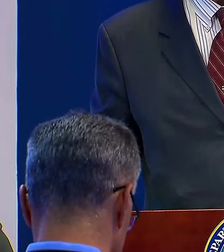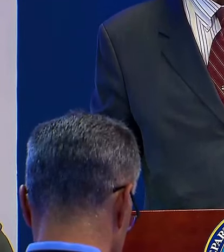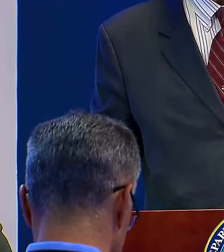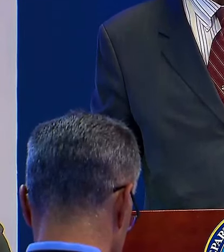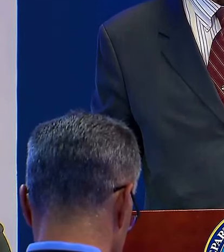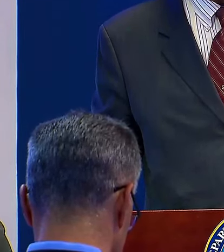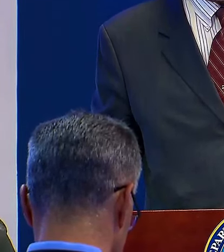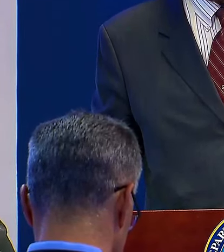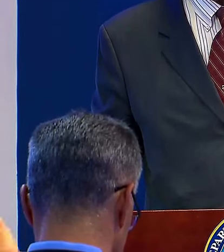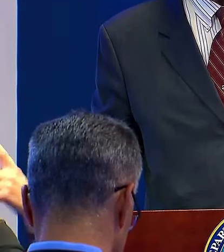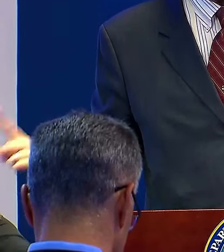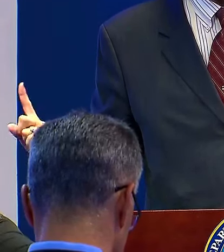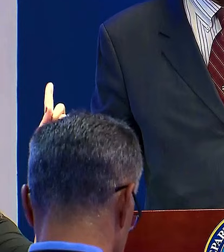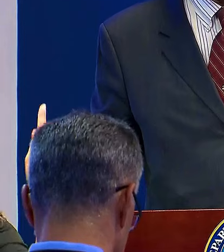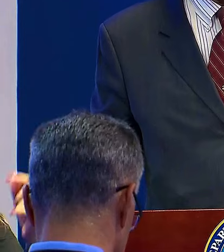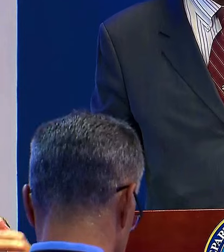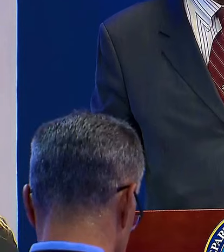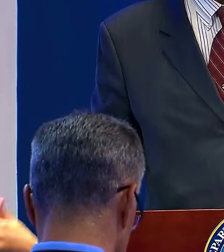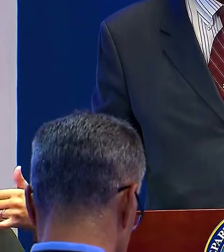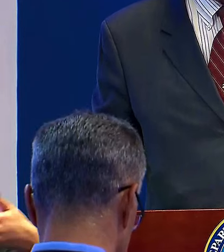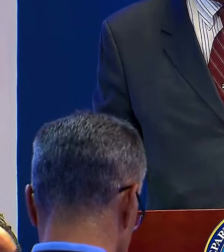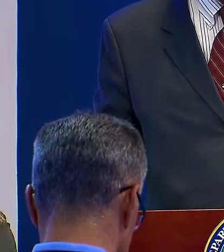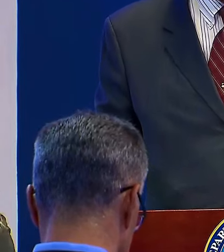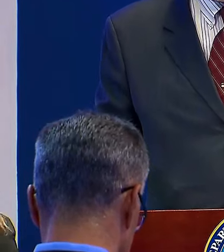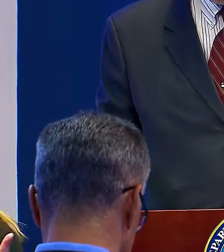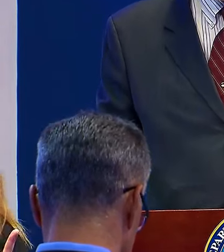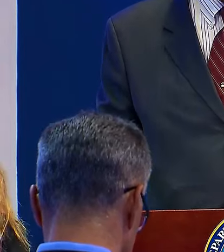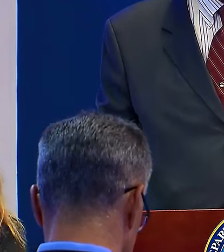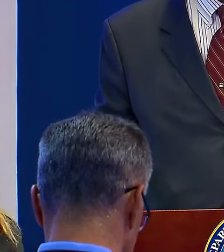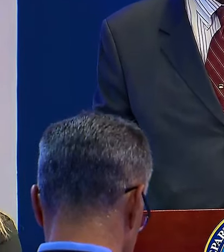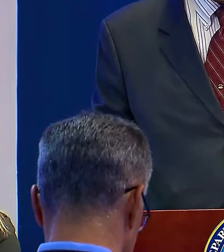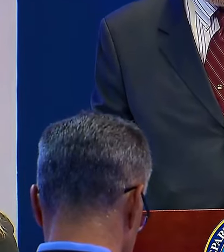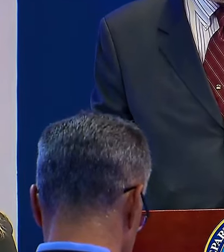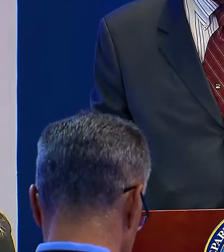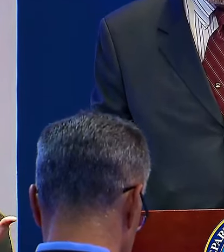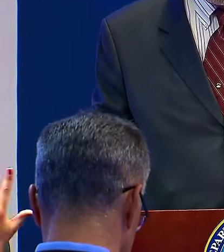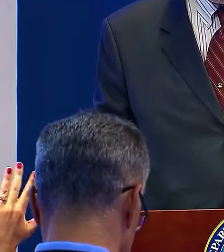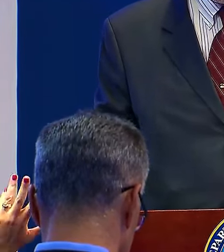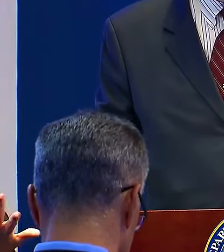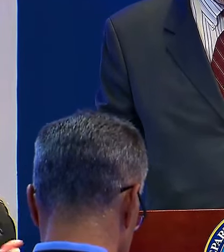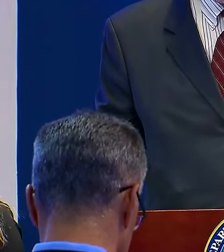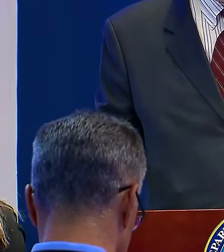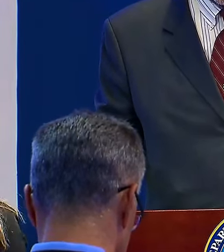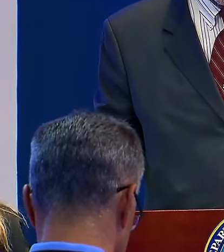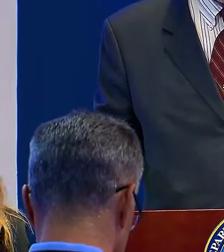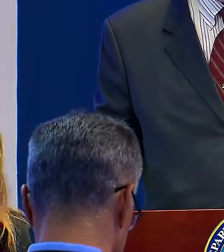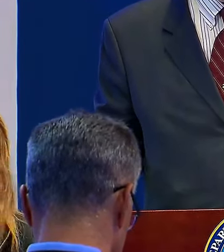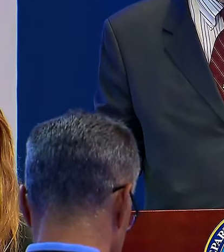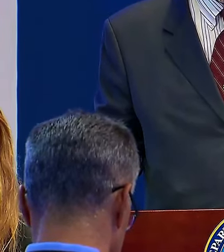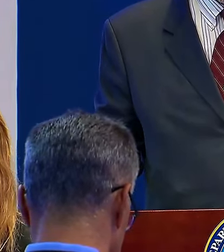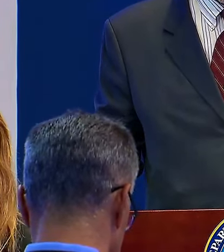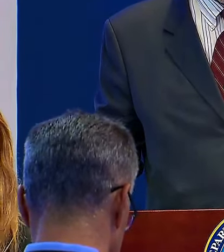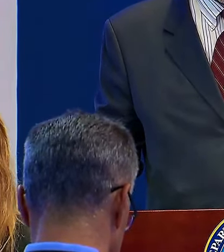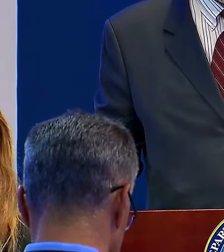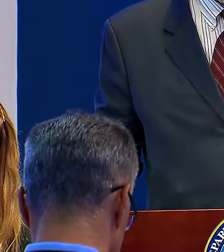of persons who have realized what the reason for their being